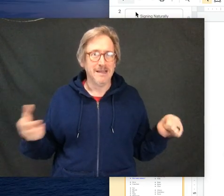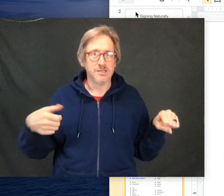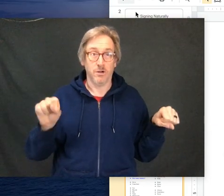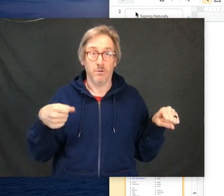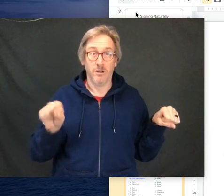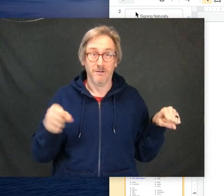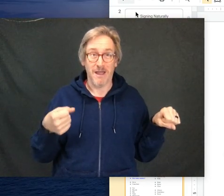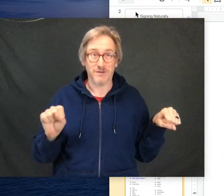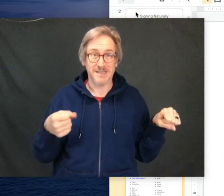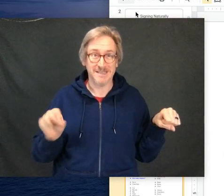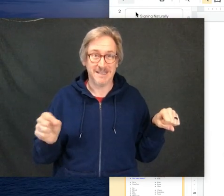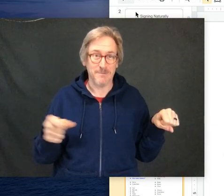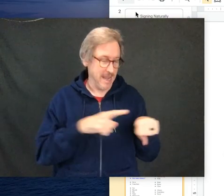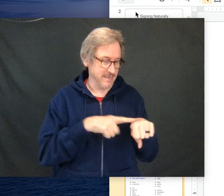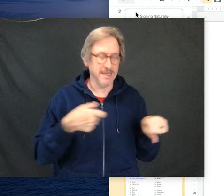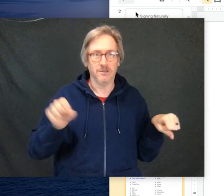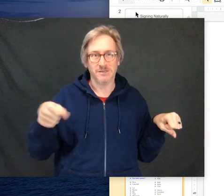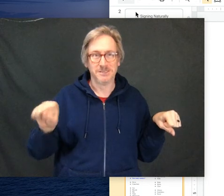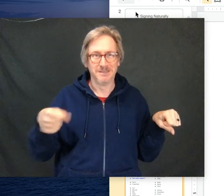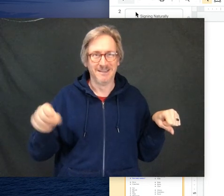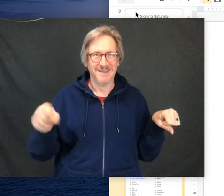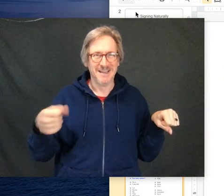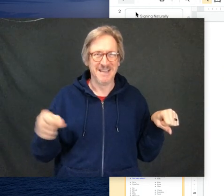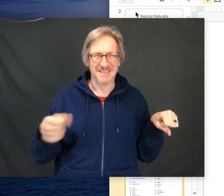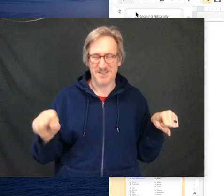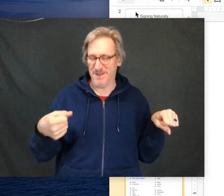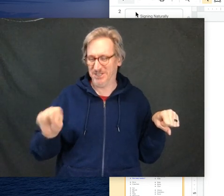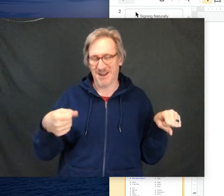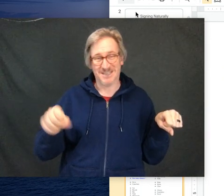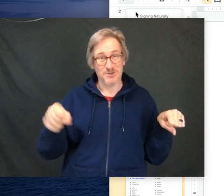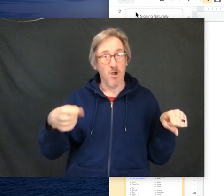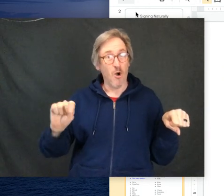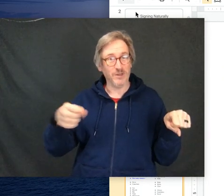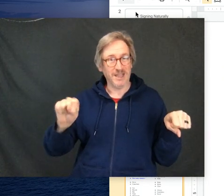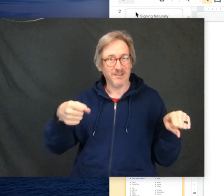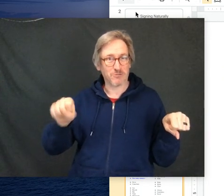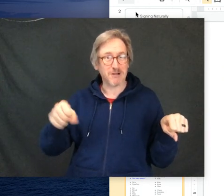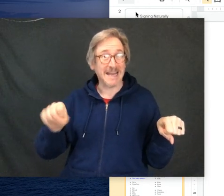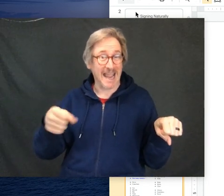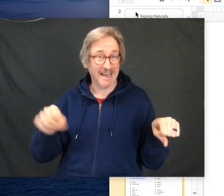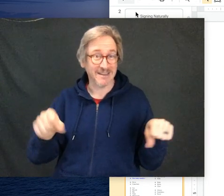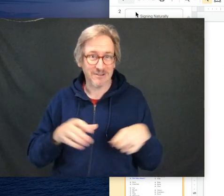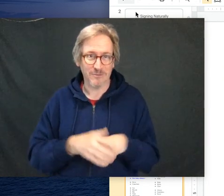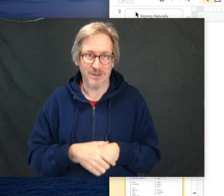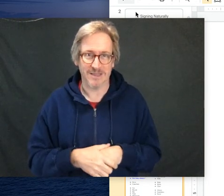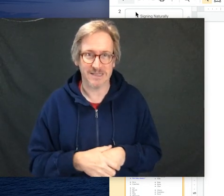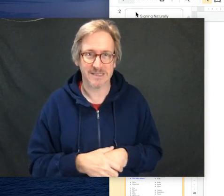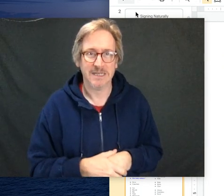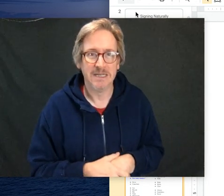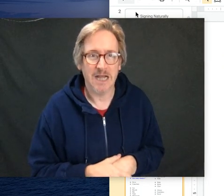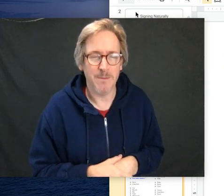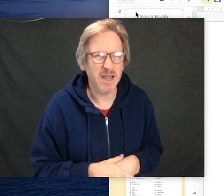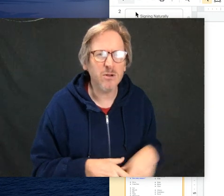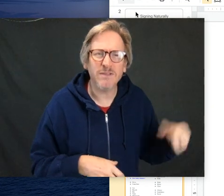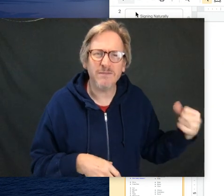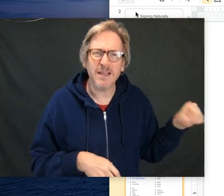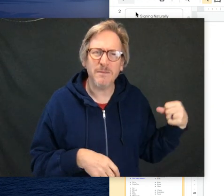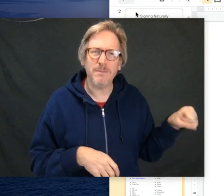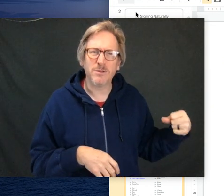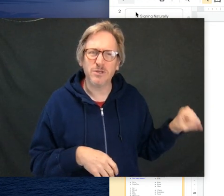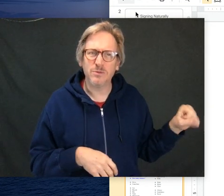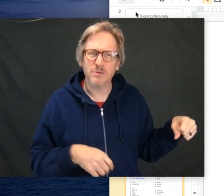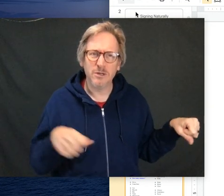okay. So ever since then, my hand tingles to make sure I do only the right hand with this. I don't know if